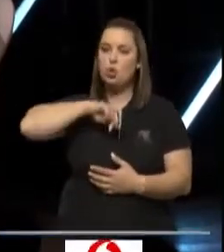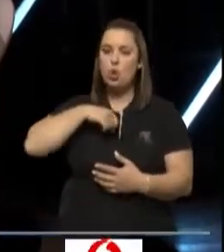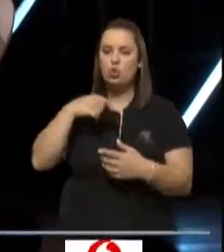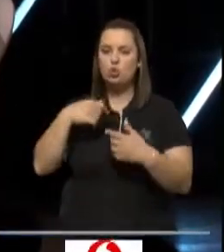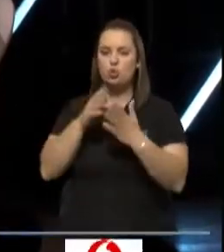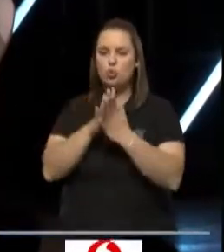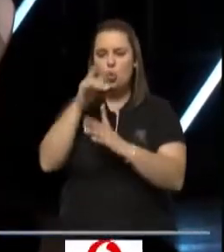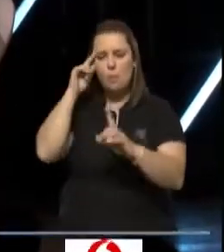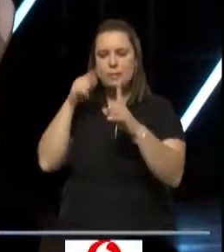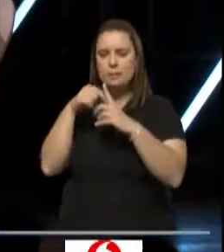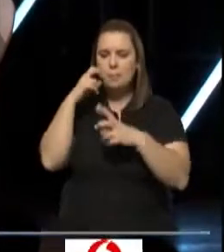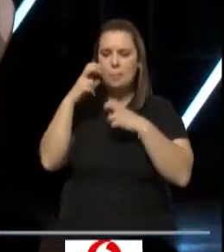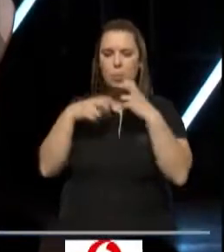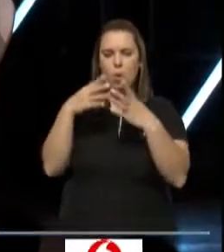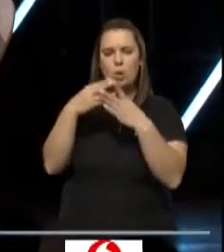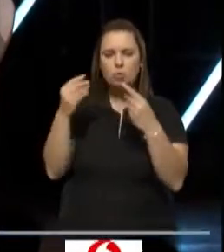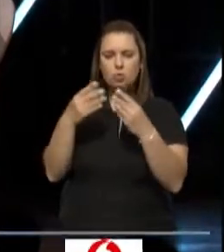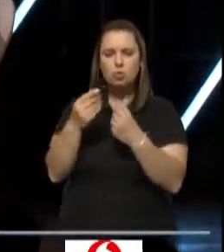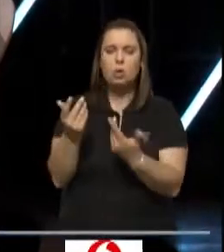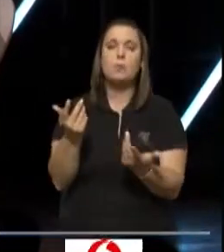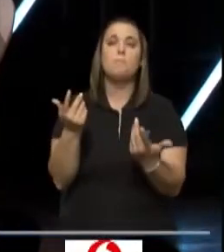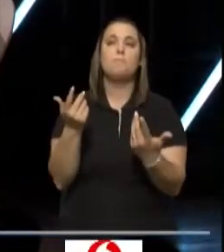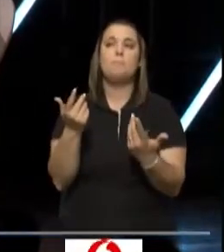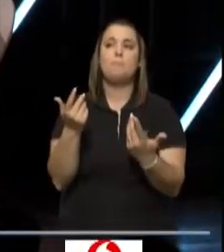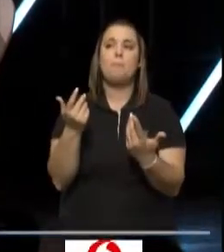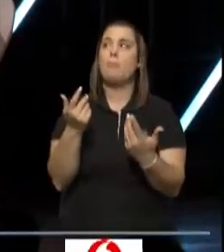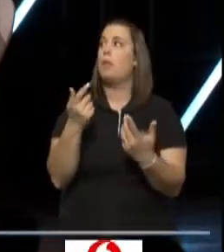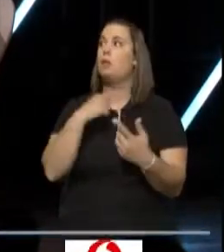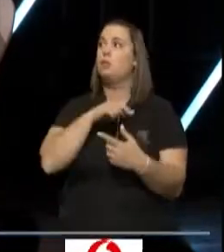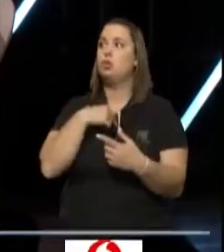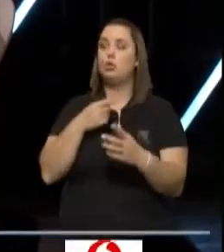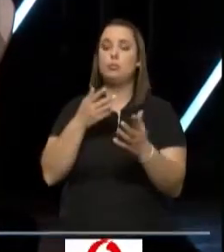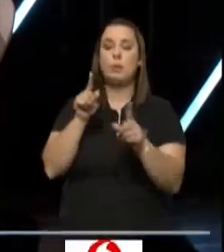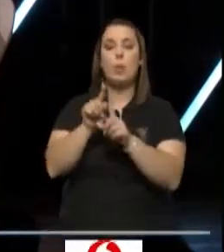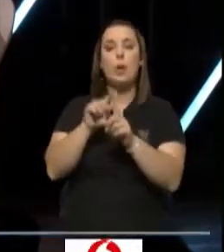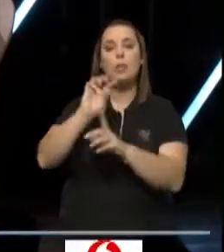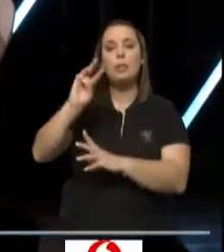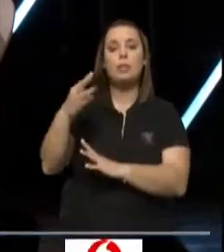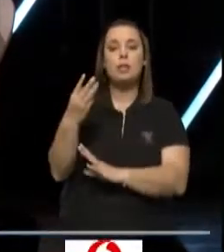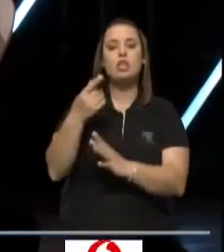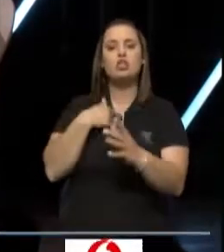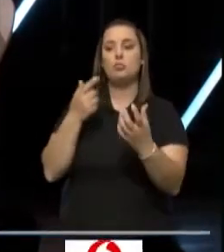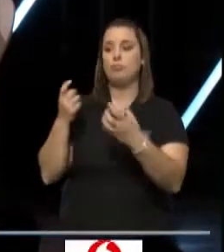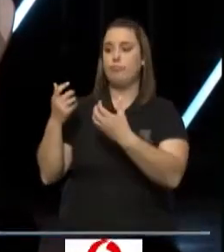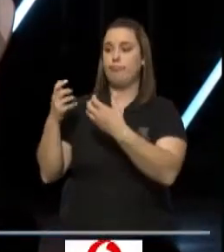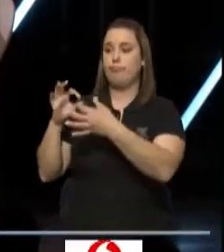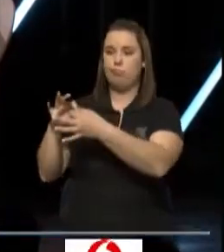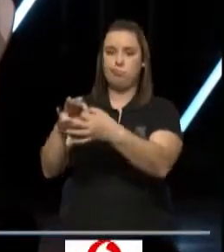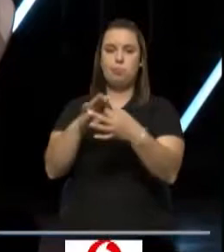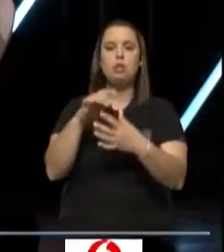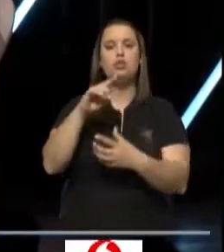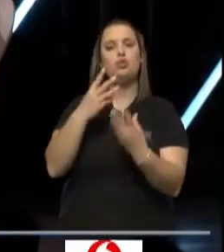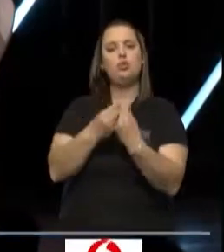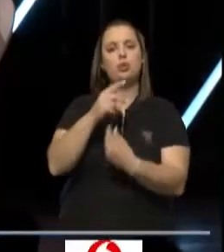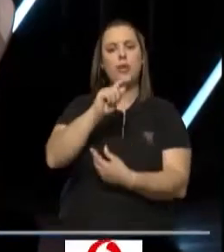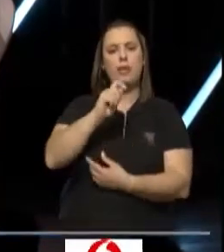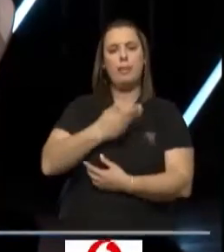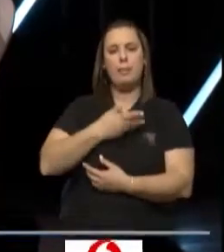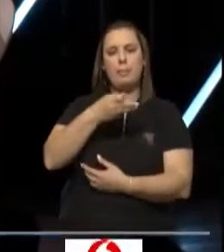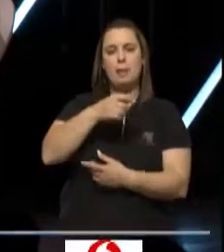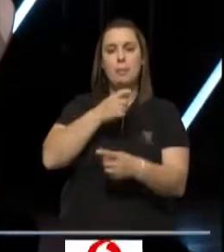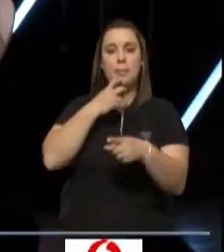I think we're all ready to find solutions like the solution that we, the three of us, implemented in collaboration with